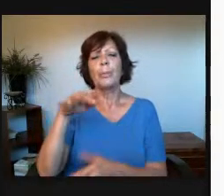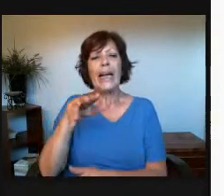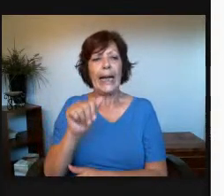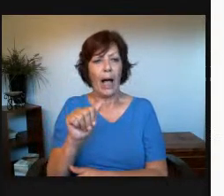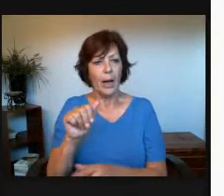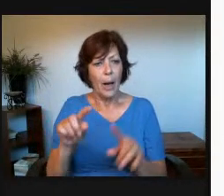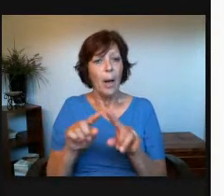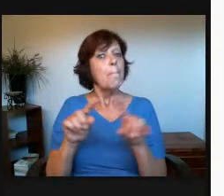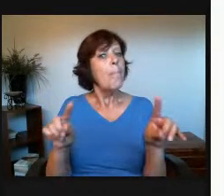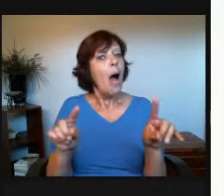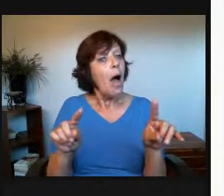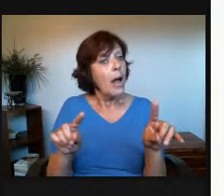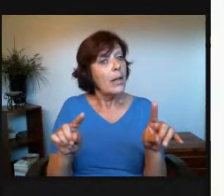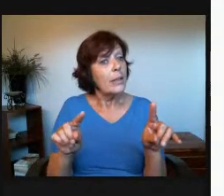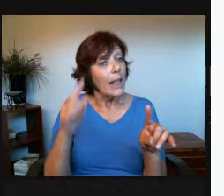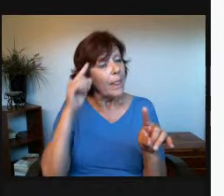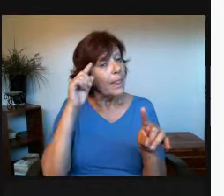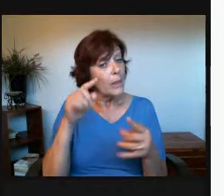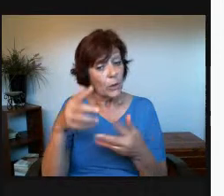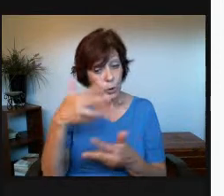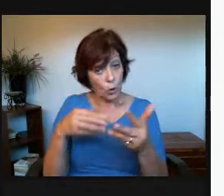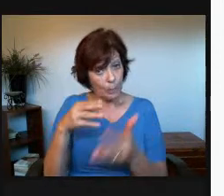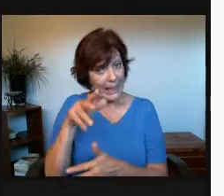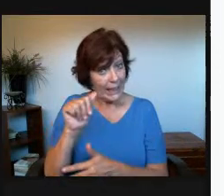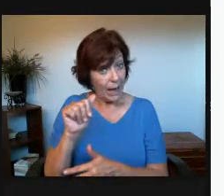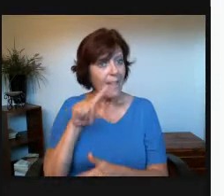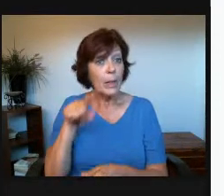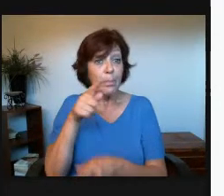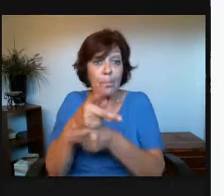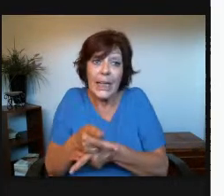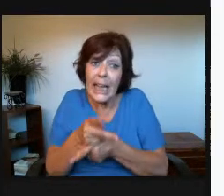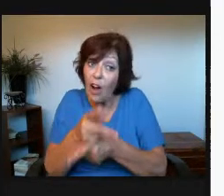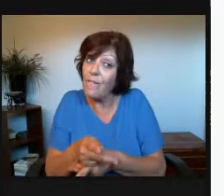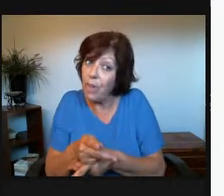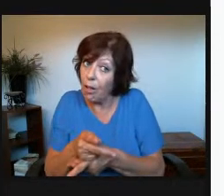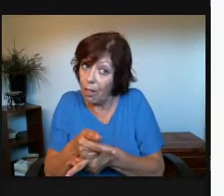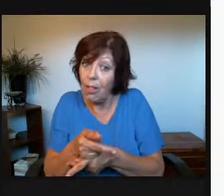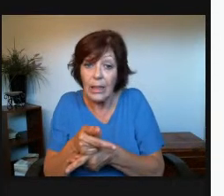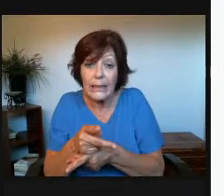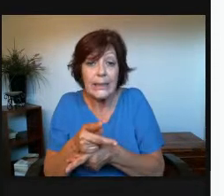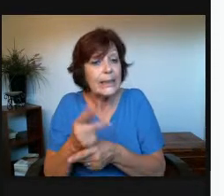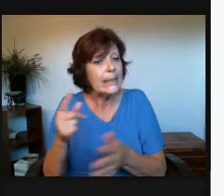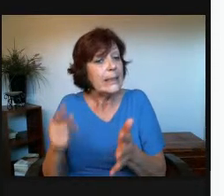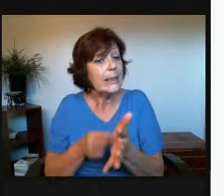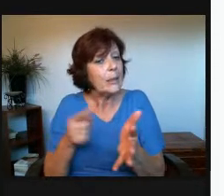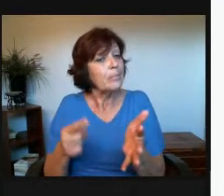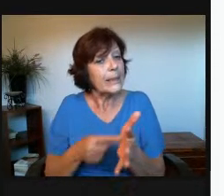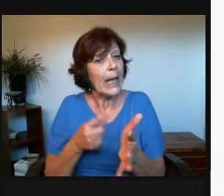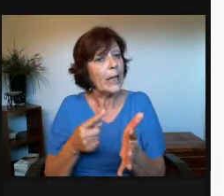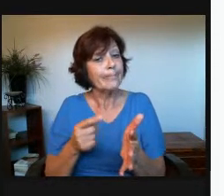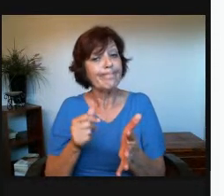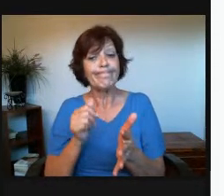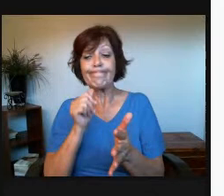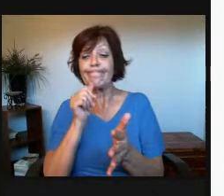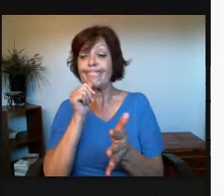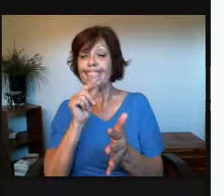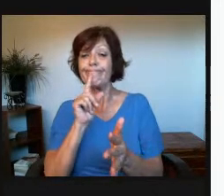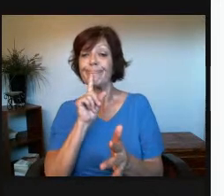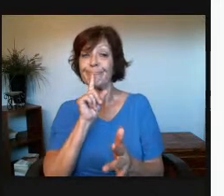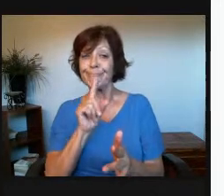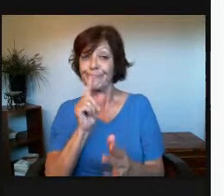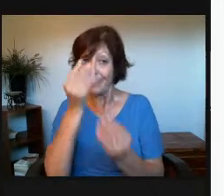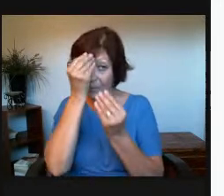also have to think about social media, and we have to be careful with social media and what we're reading with that social